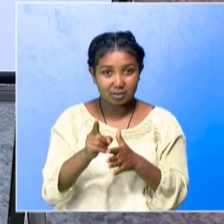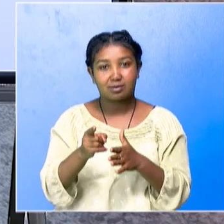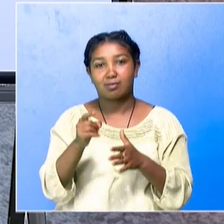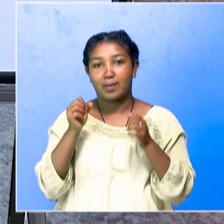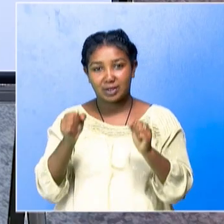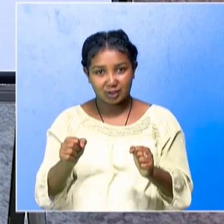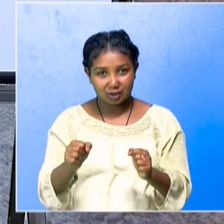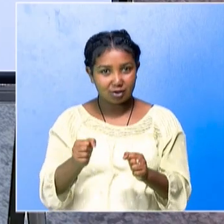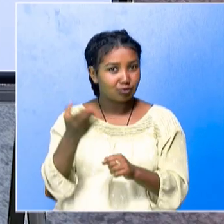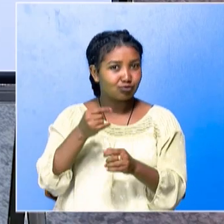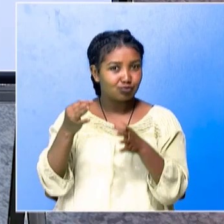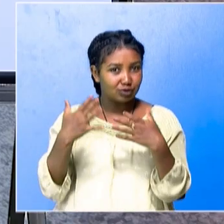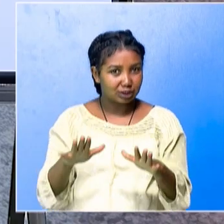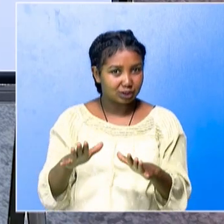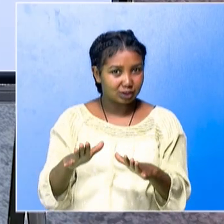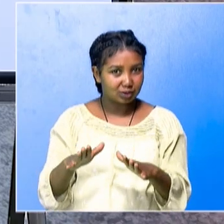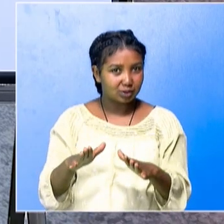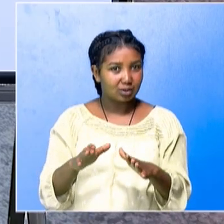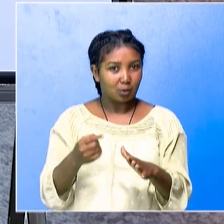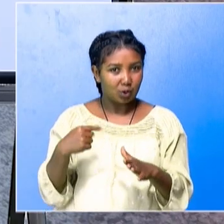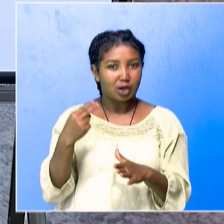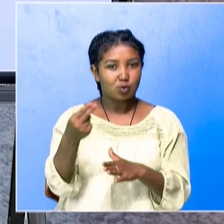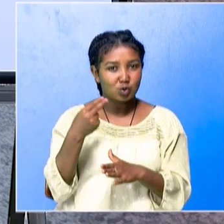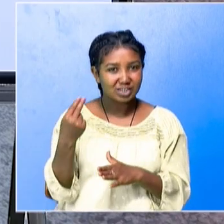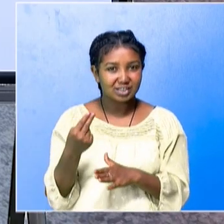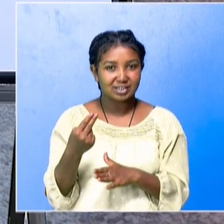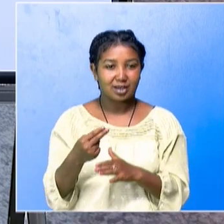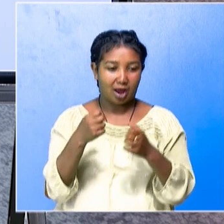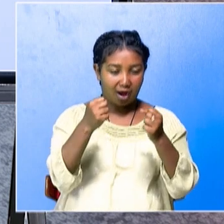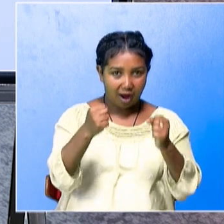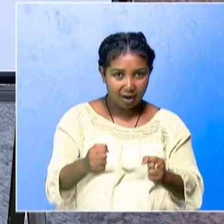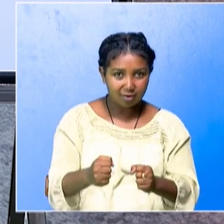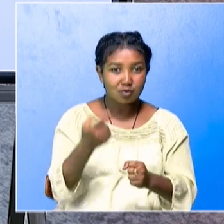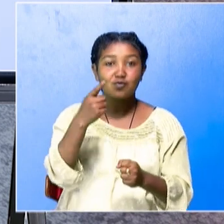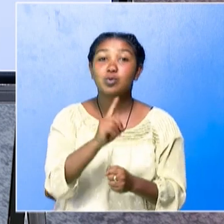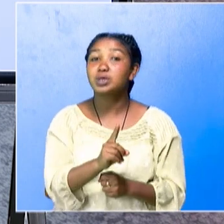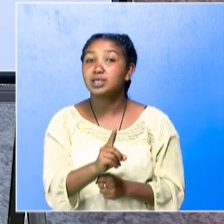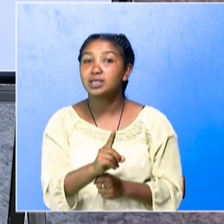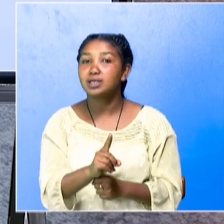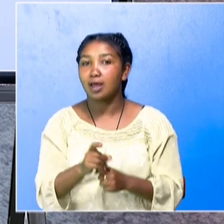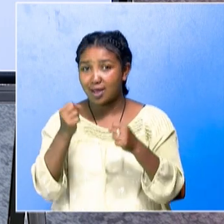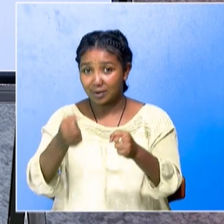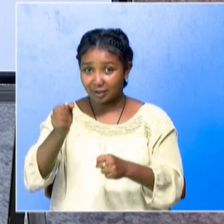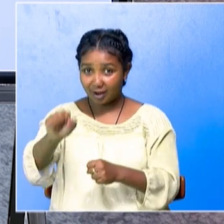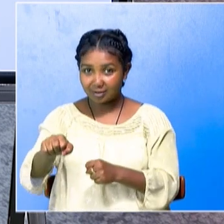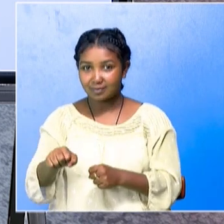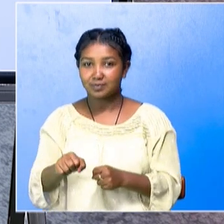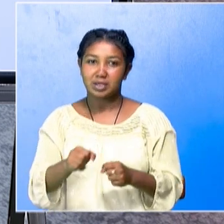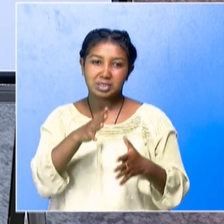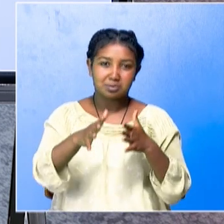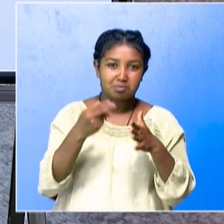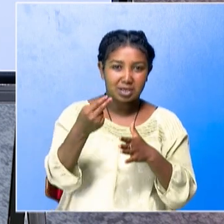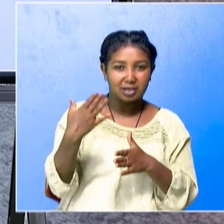an ability. I told you before already. We can use can for what? Ability.